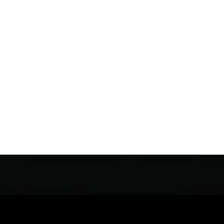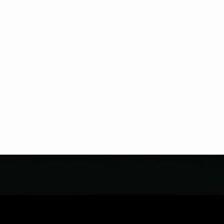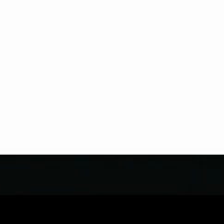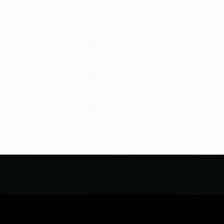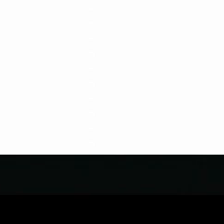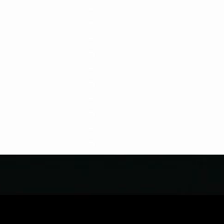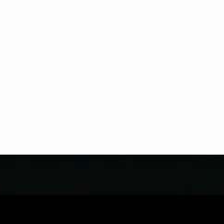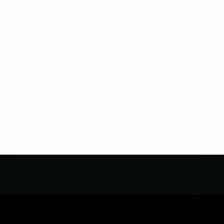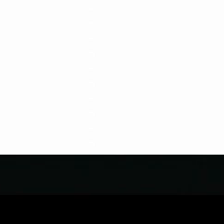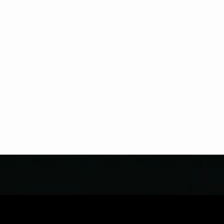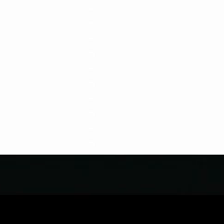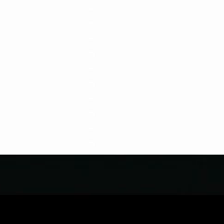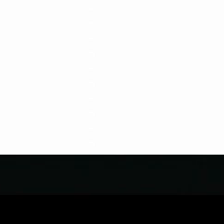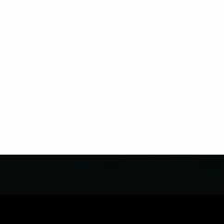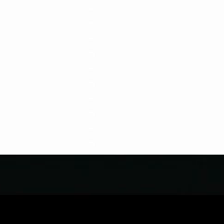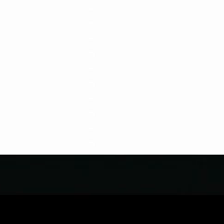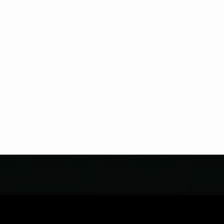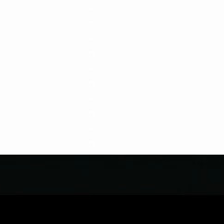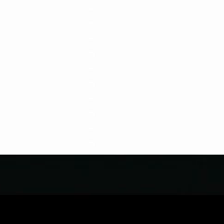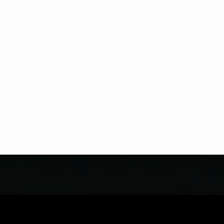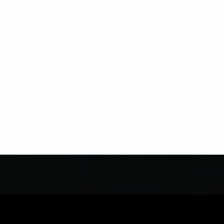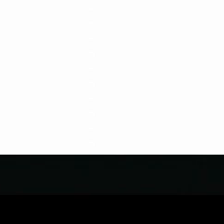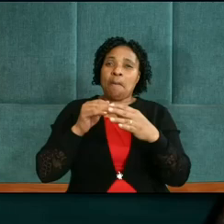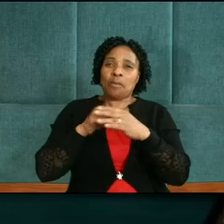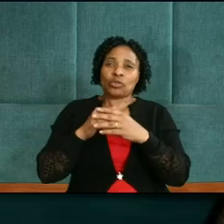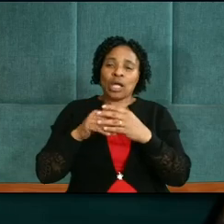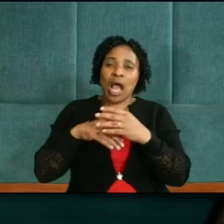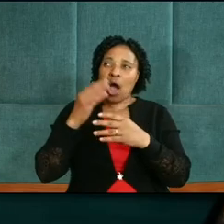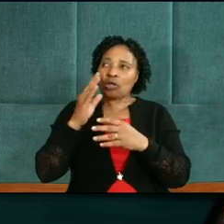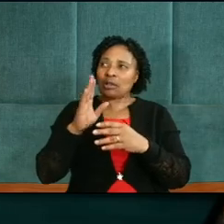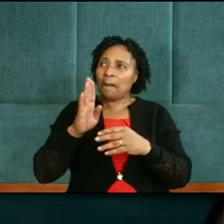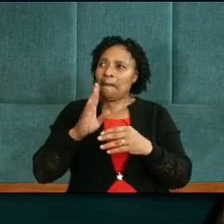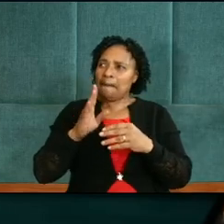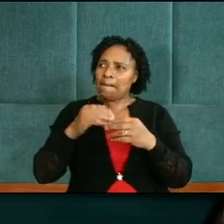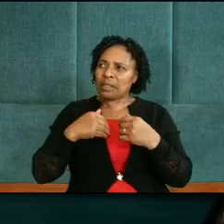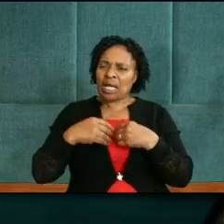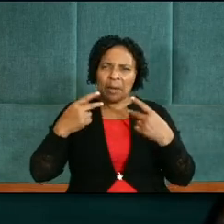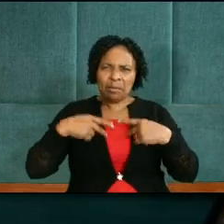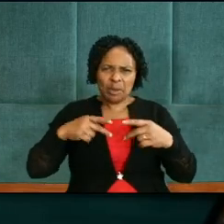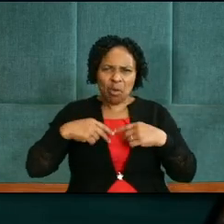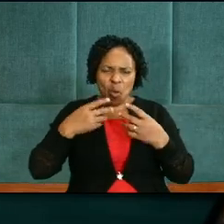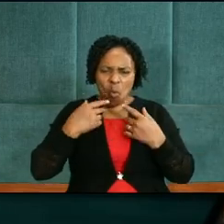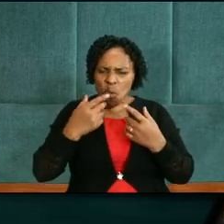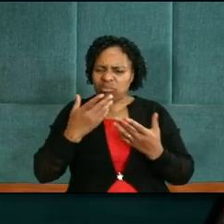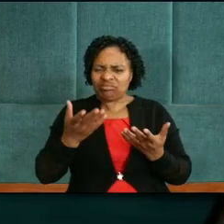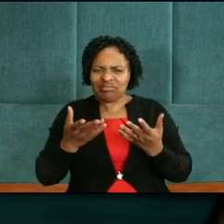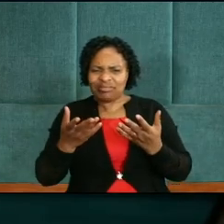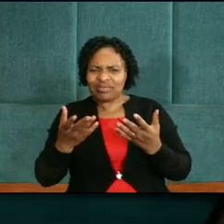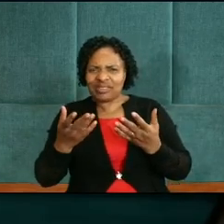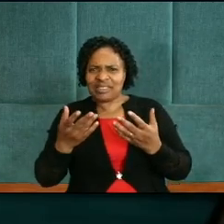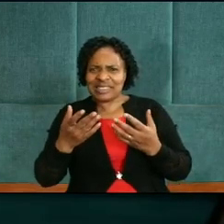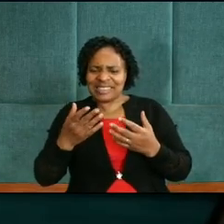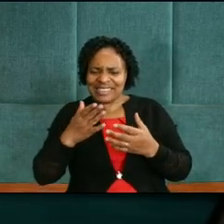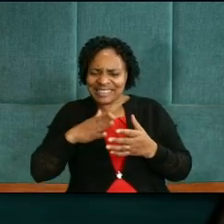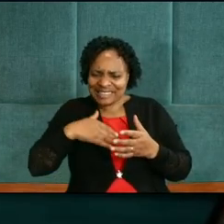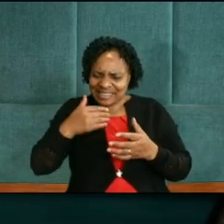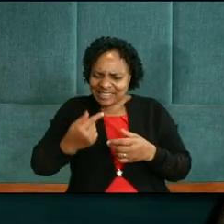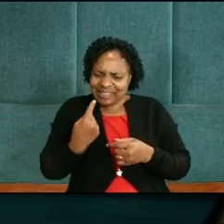yeah, but you hate another member of your community, it won't pass through. People are contentious. Beep,